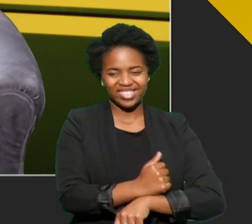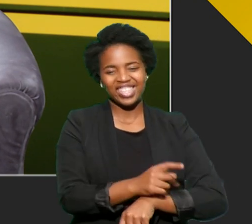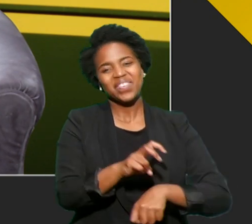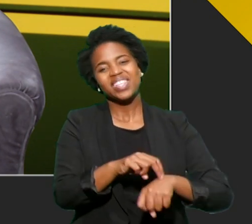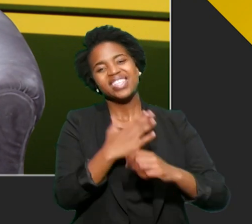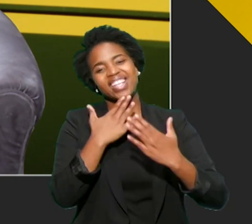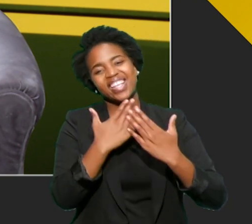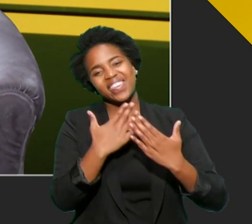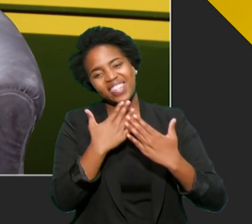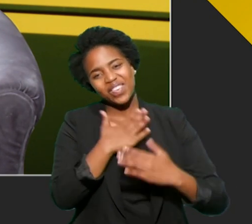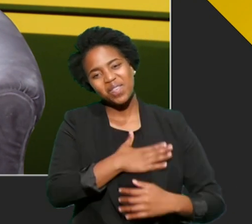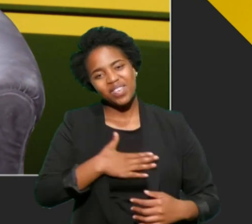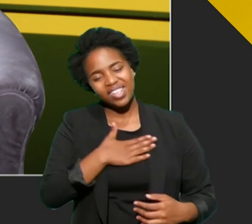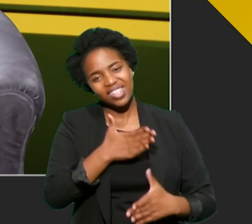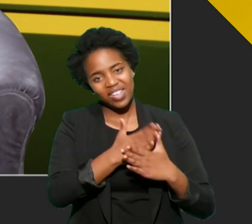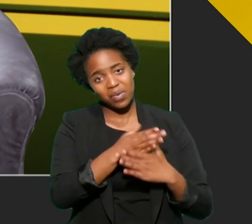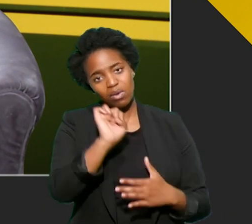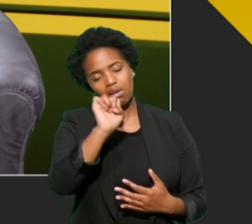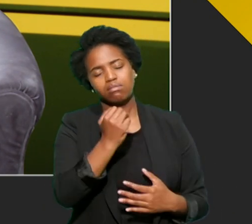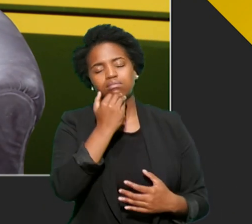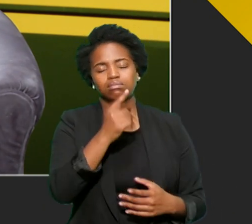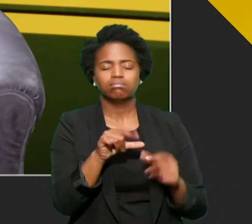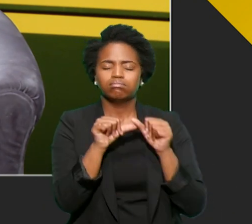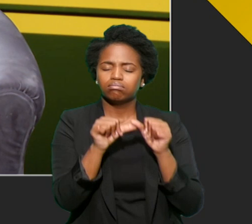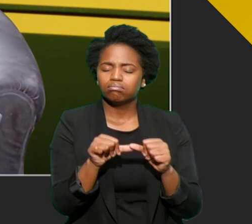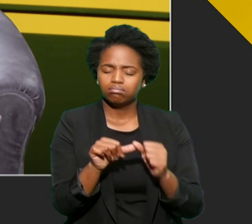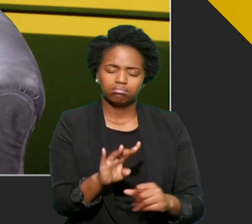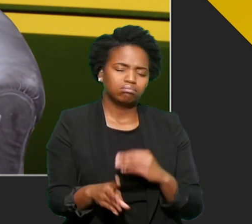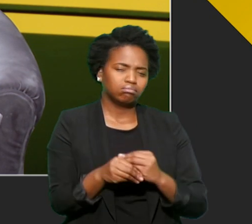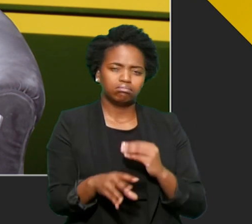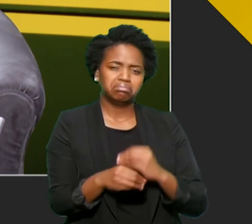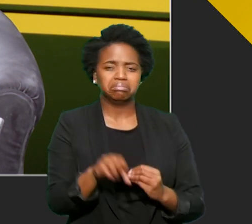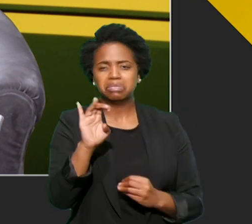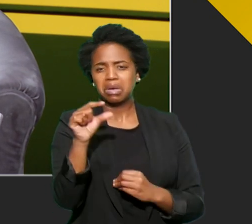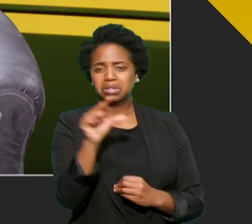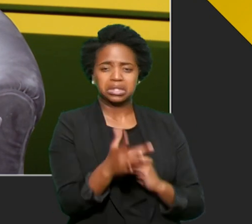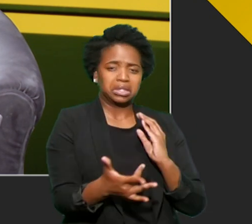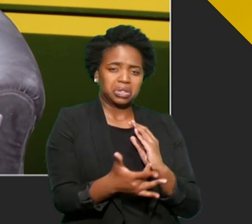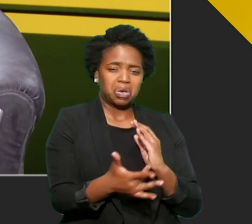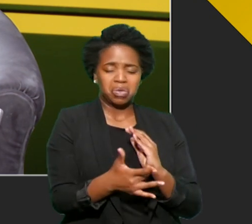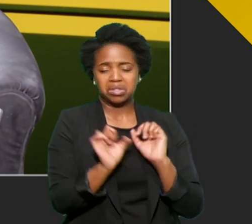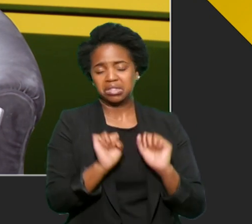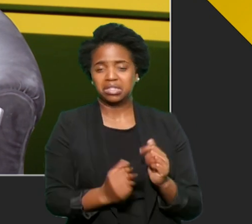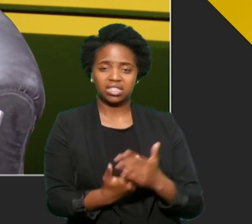say thank you and we appreciate your work, and please continue contributing to this ever-growing generation of 4IR, but